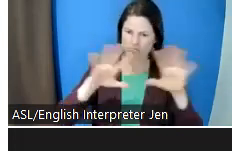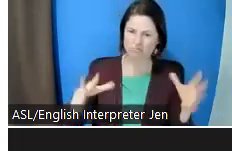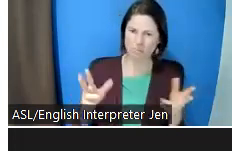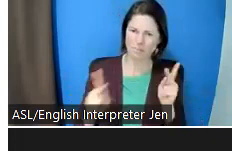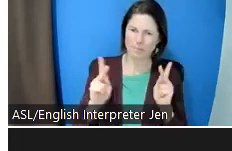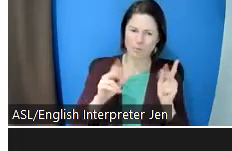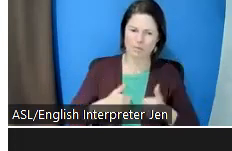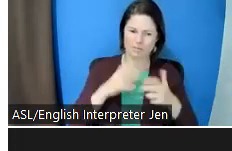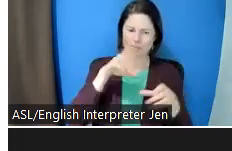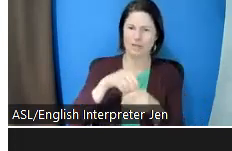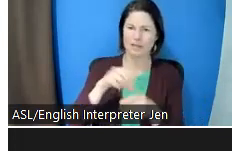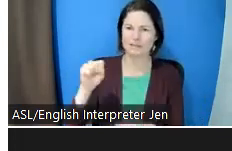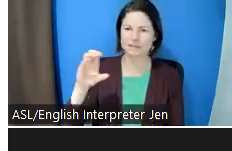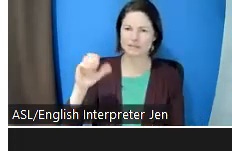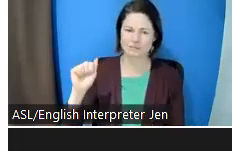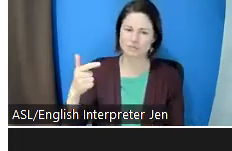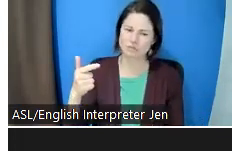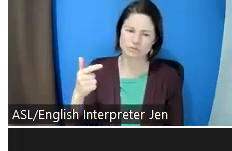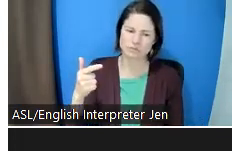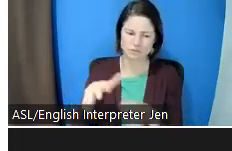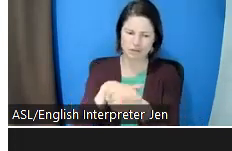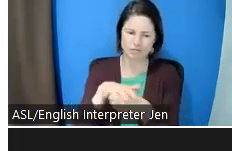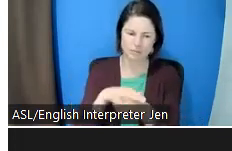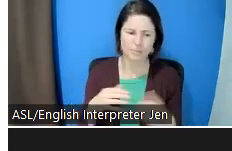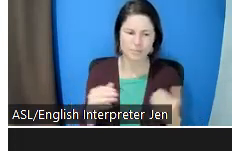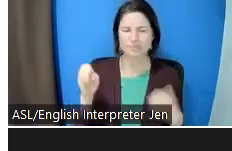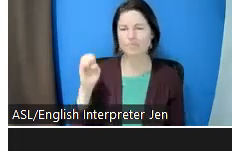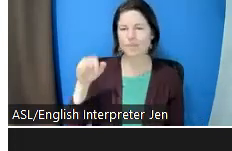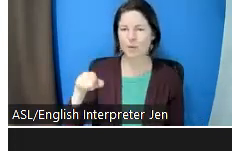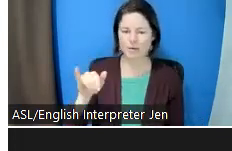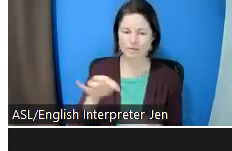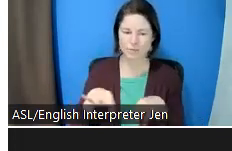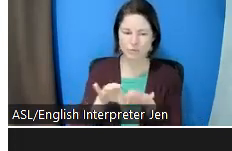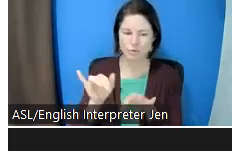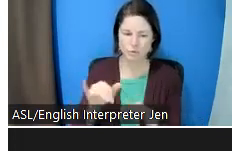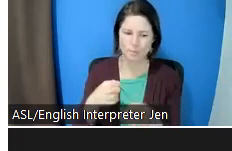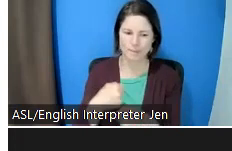of the counties, so we have some geographic equity. So